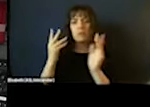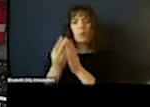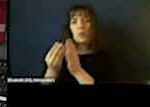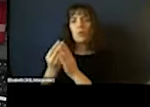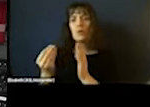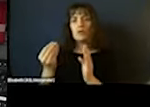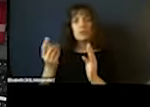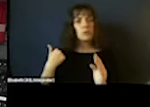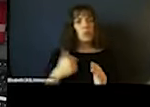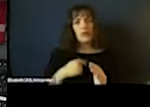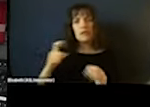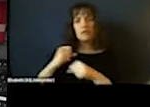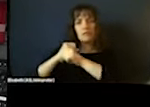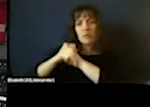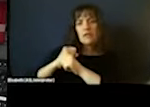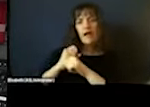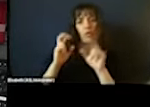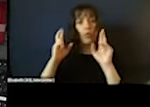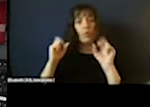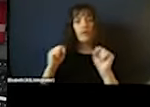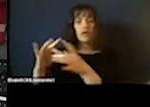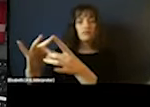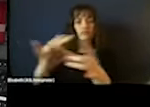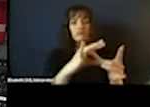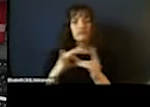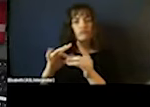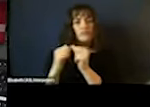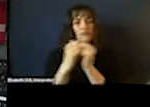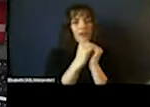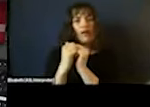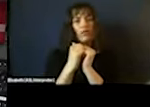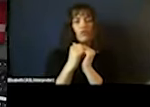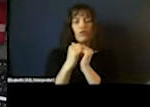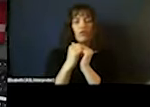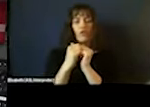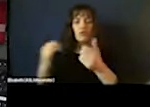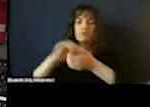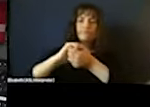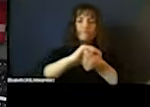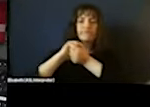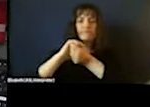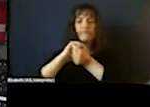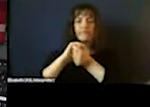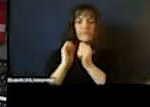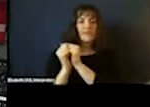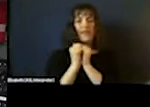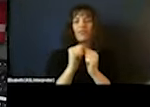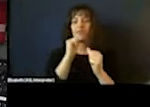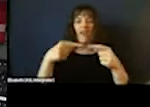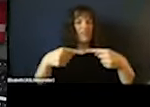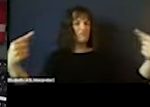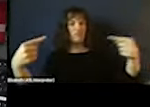family, as a unite of the one, rather than conflict each other and separated each other. So yeah, astronaut